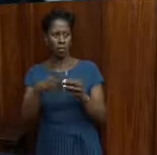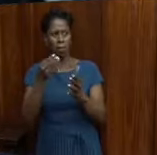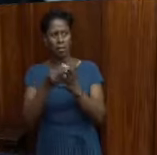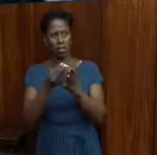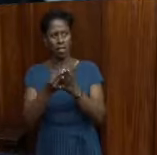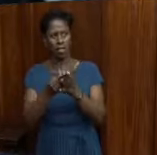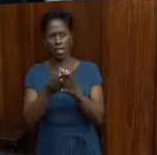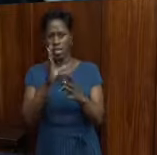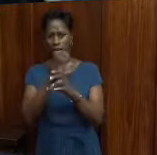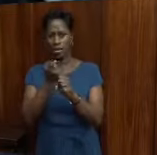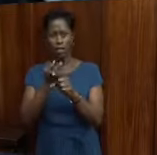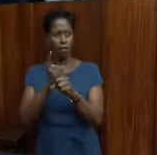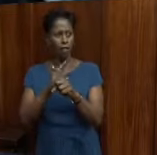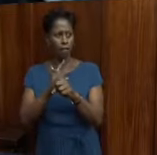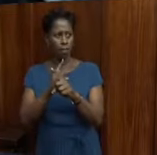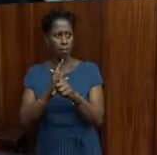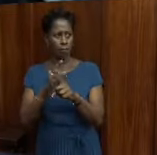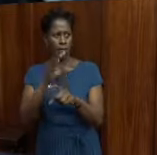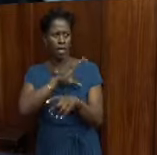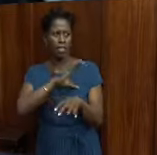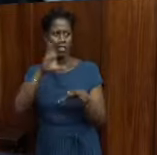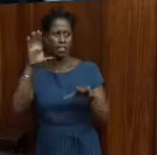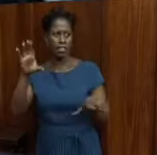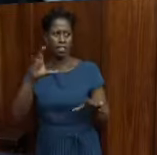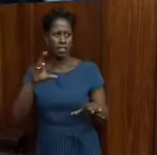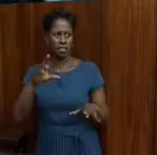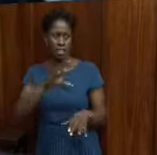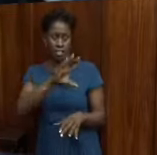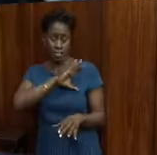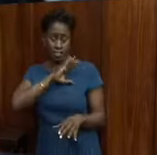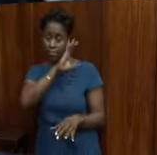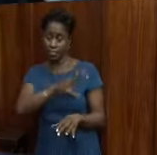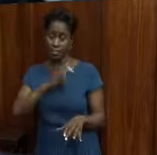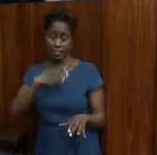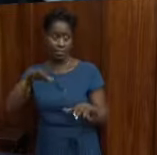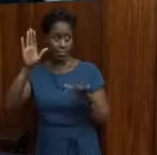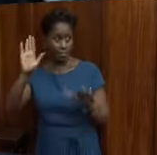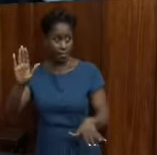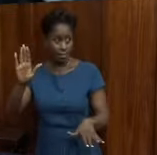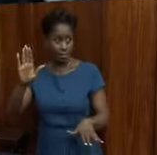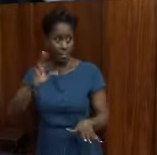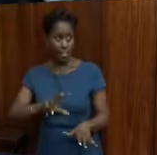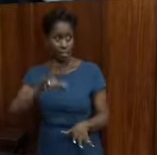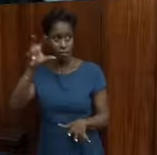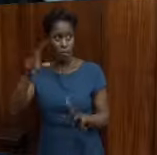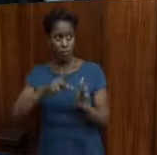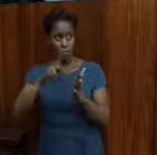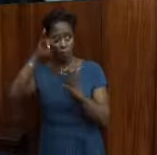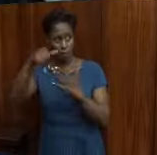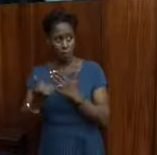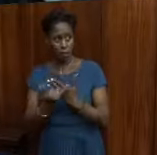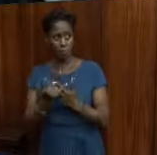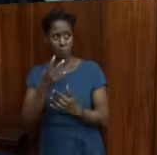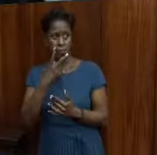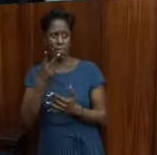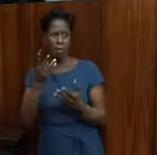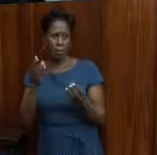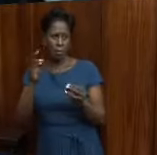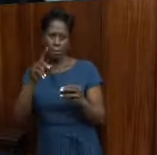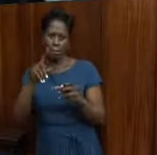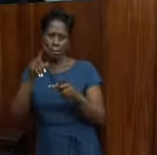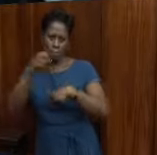2020-2021. From initial estimates, we expect an increase in receipts for the financial year 2022-2023.